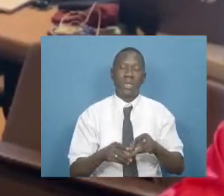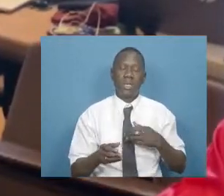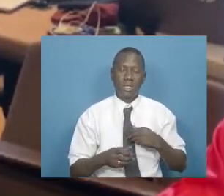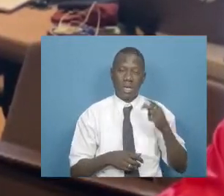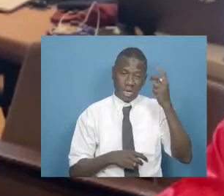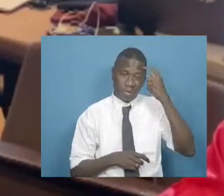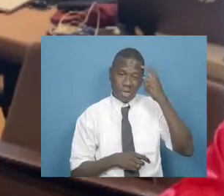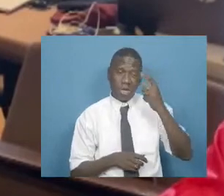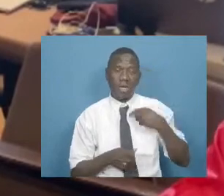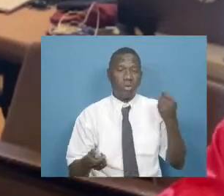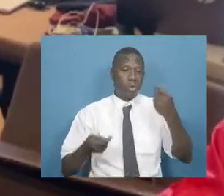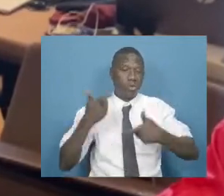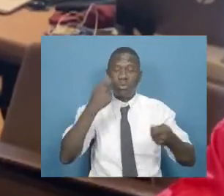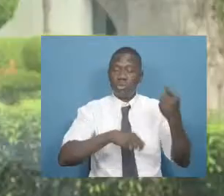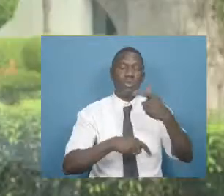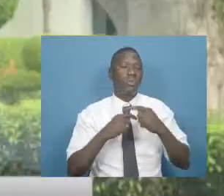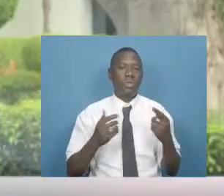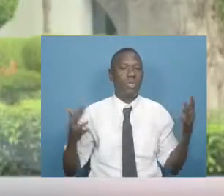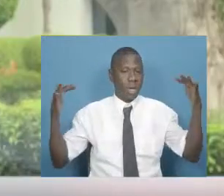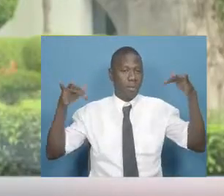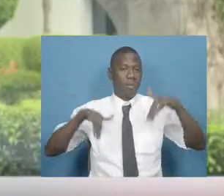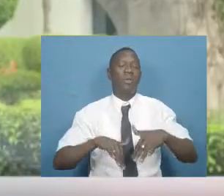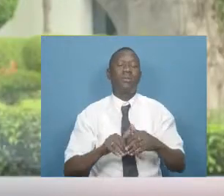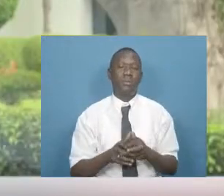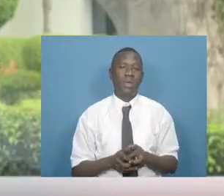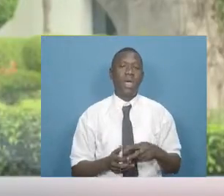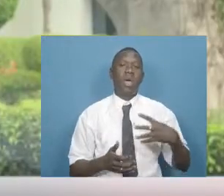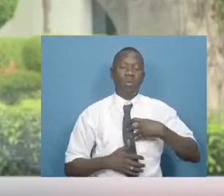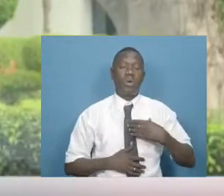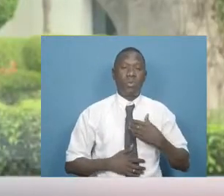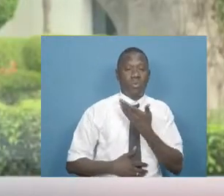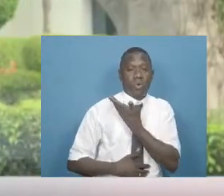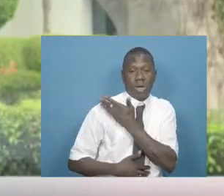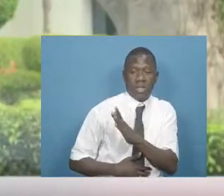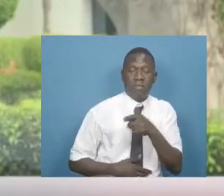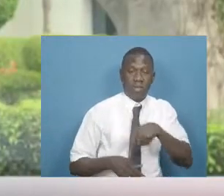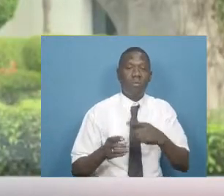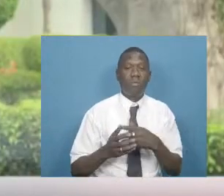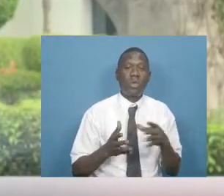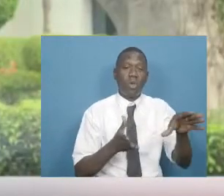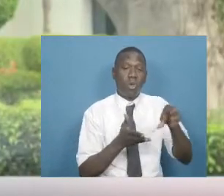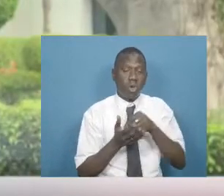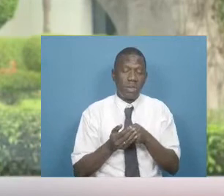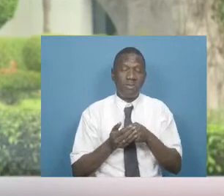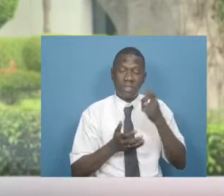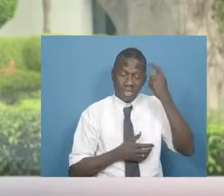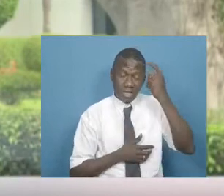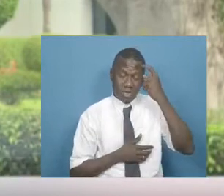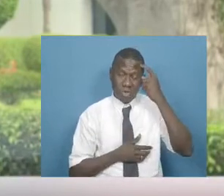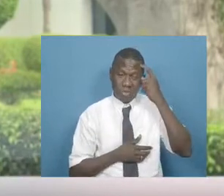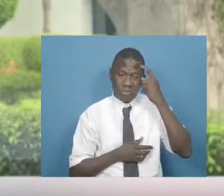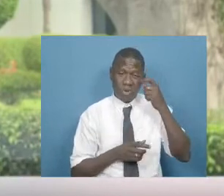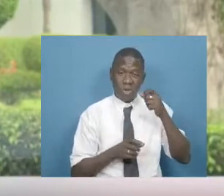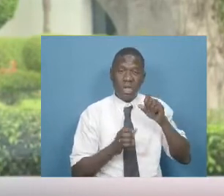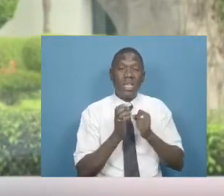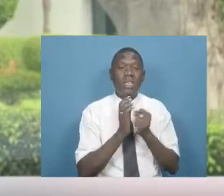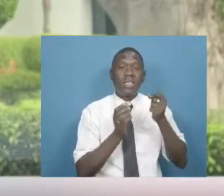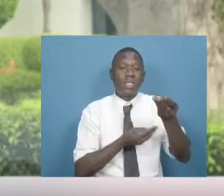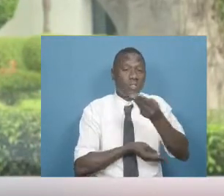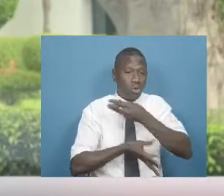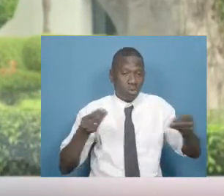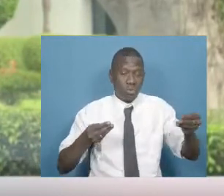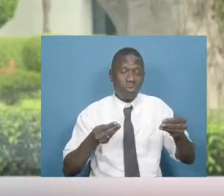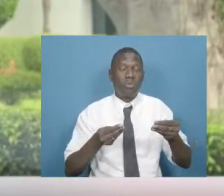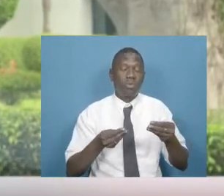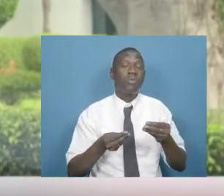and contributions towards the seminar. I want to live here with a collective sense of resolution about how to fix some of these things.